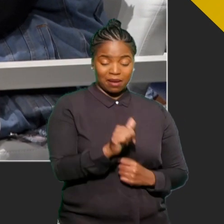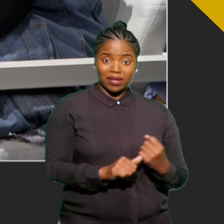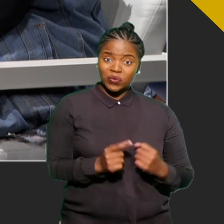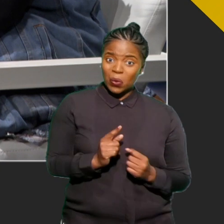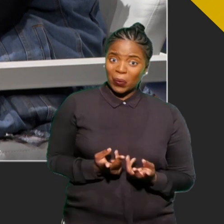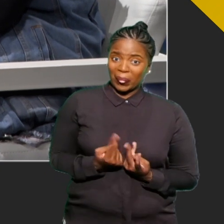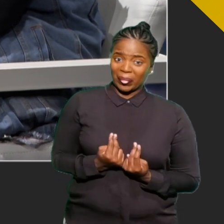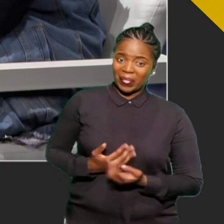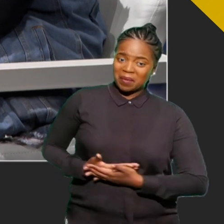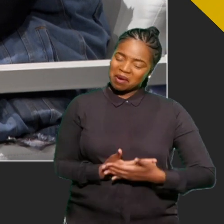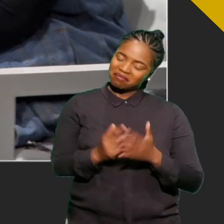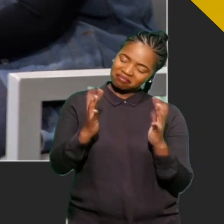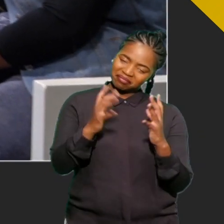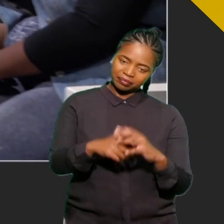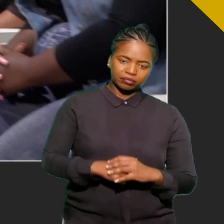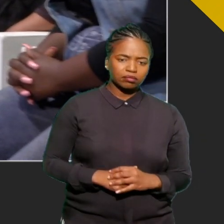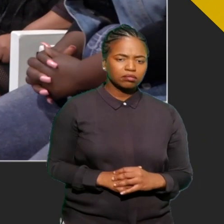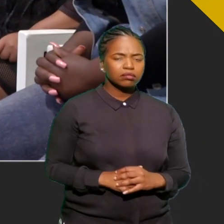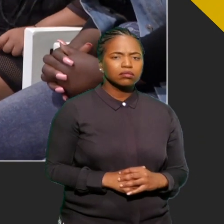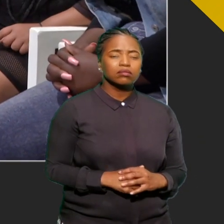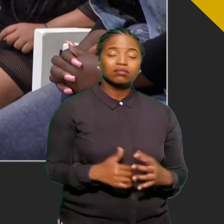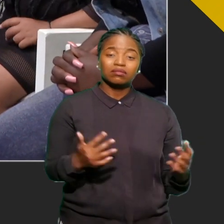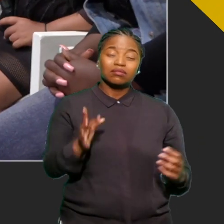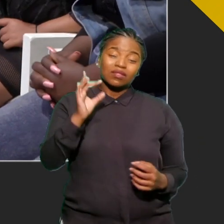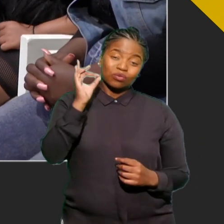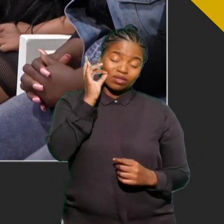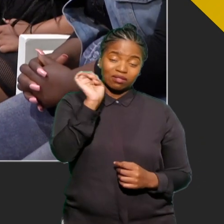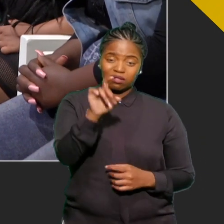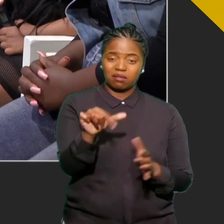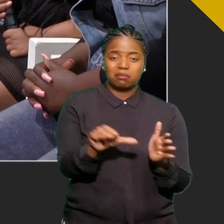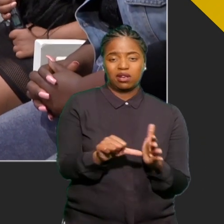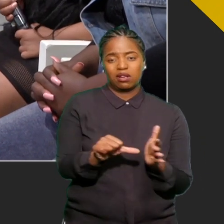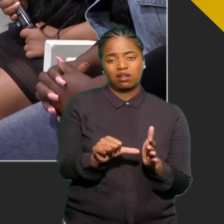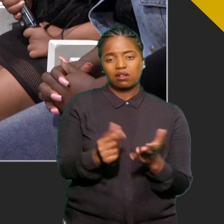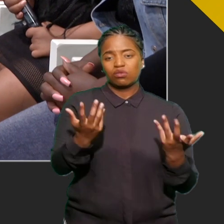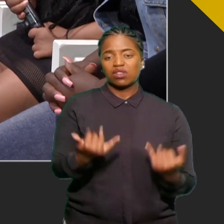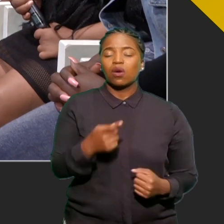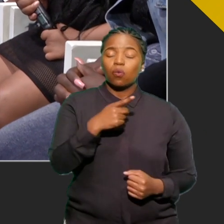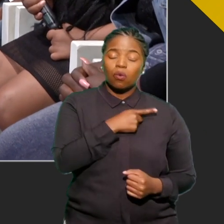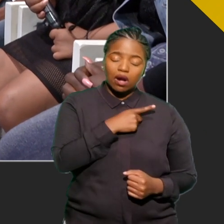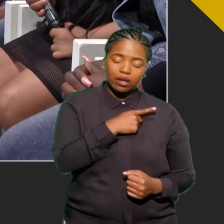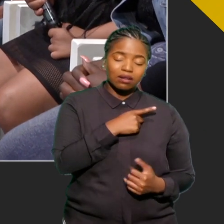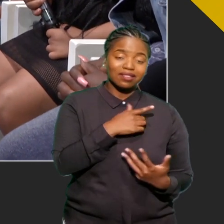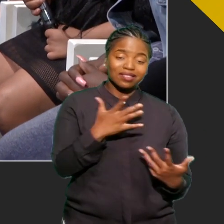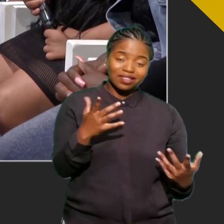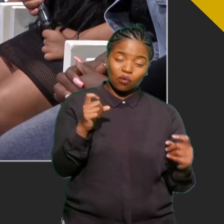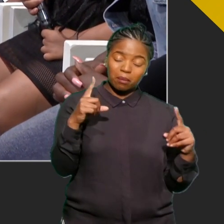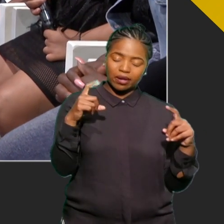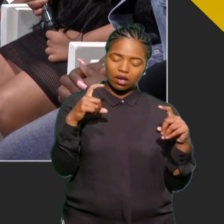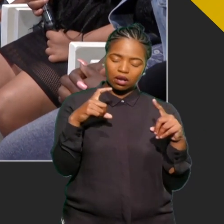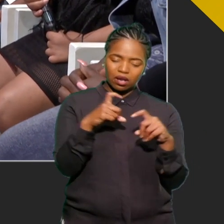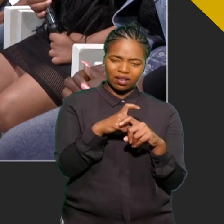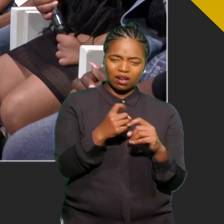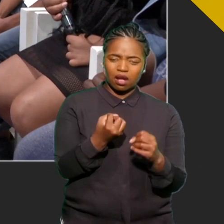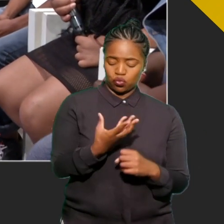mom. Congratulations. Thank you. So njengoba sikhuluma uyezwa ukuthi inkulumo yethu ibaleka ngani namhlanje because of the complications of abantu abasha